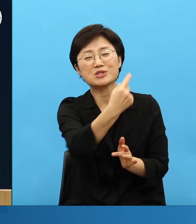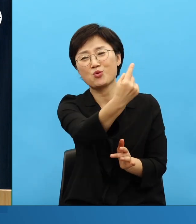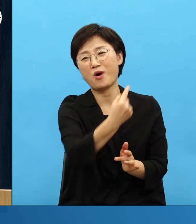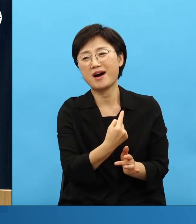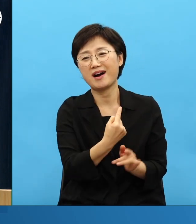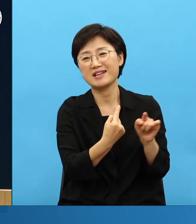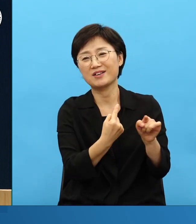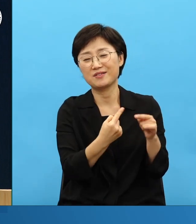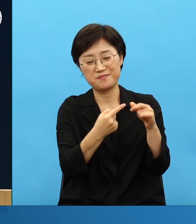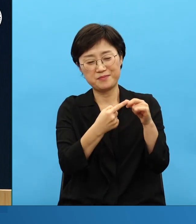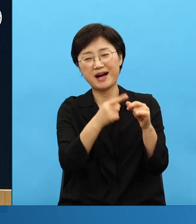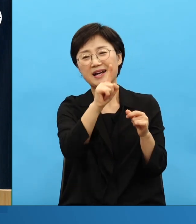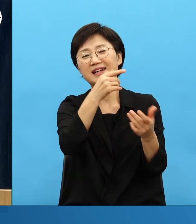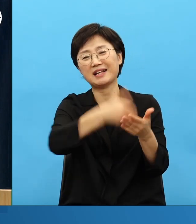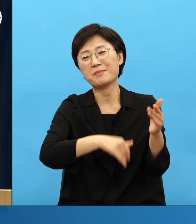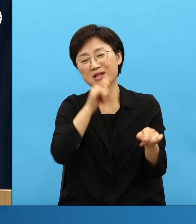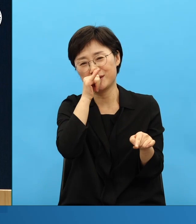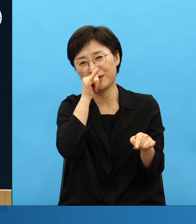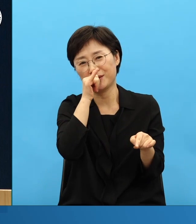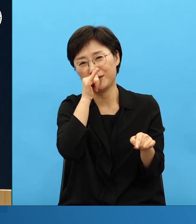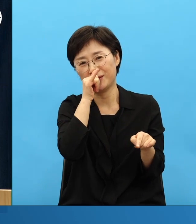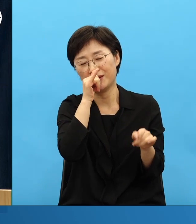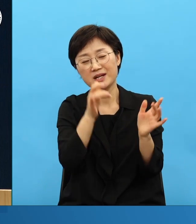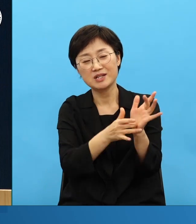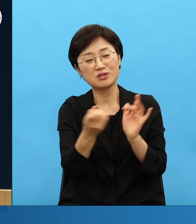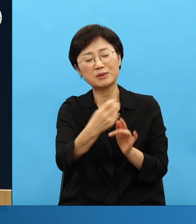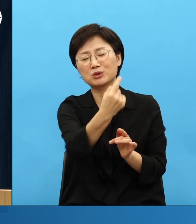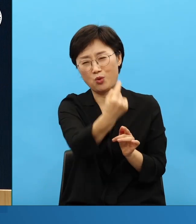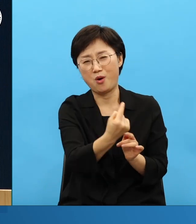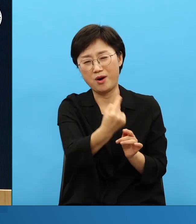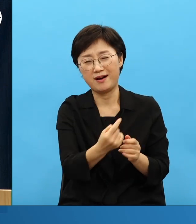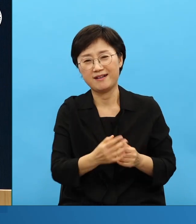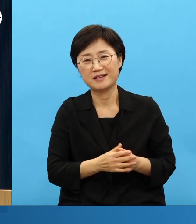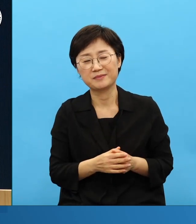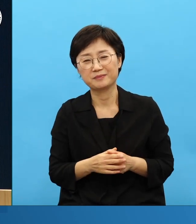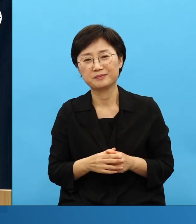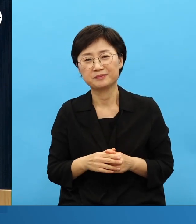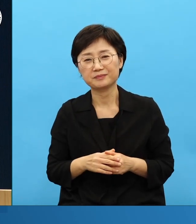times, what will happen when Jesus comes as the Lord of the Advent? That still